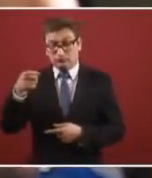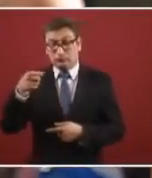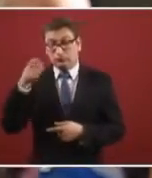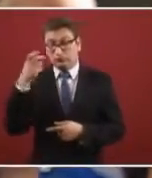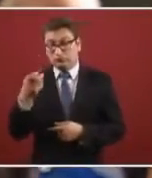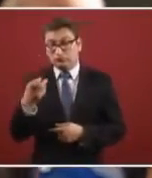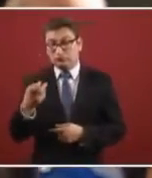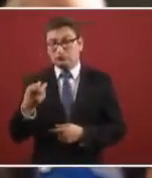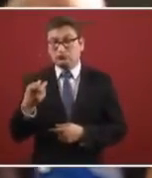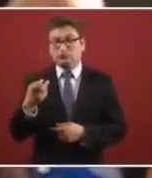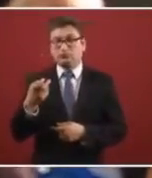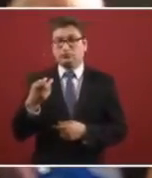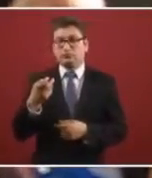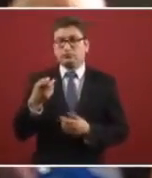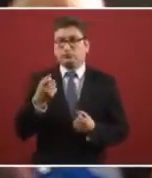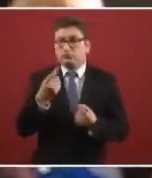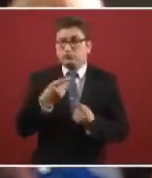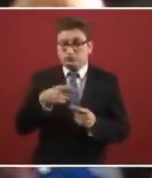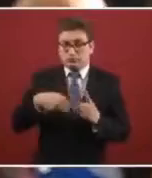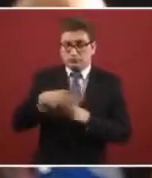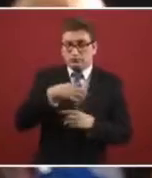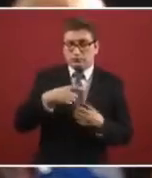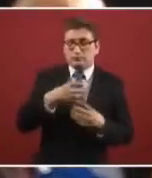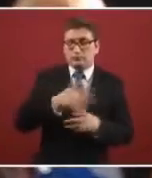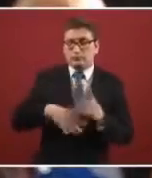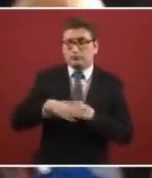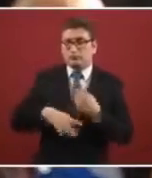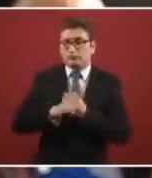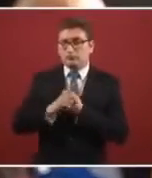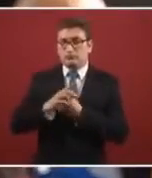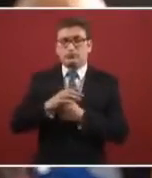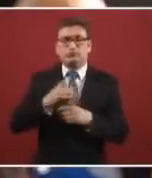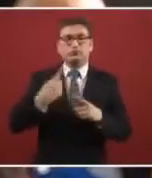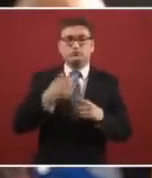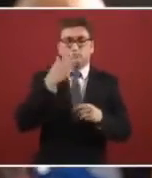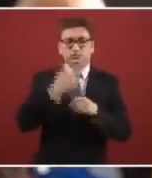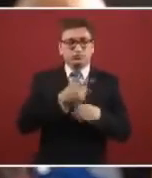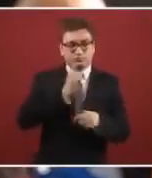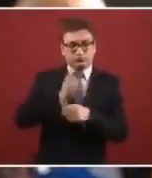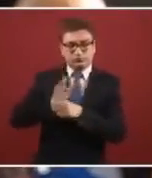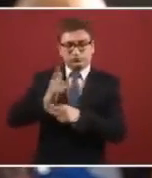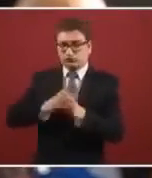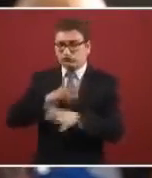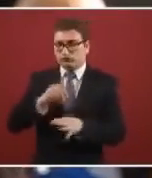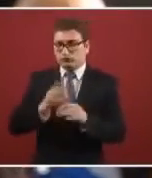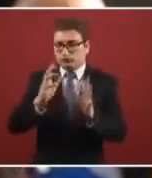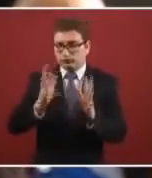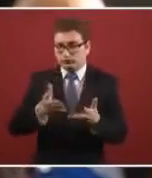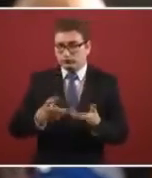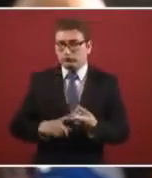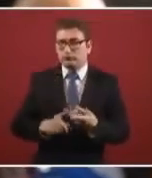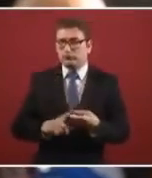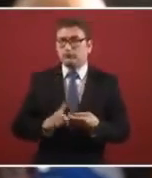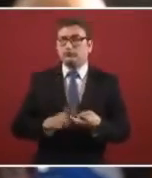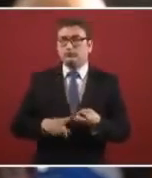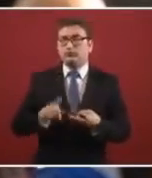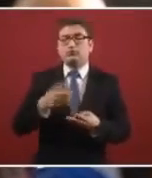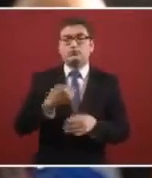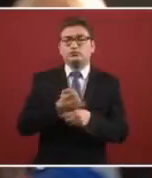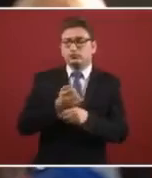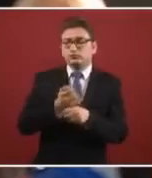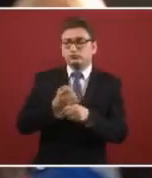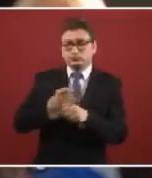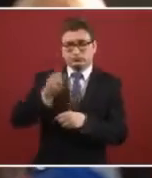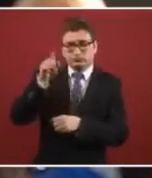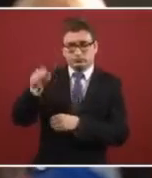Chicago? Or is there more implicated? Have you already found other responsible